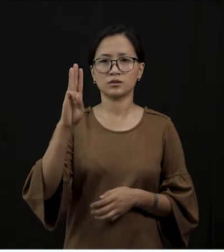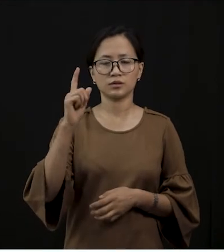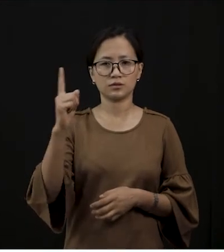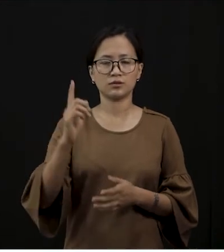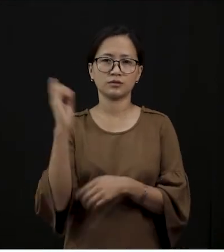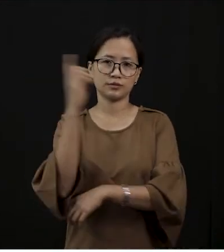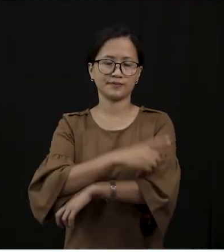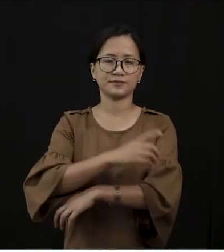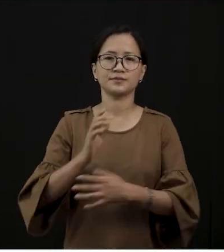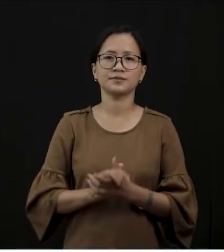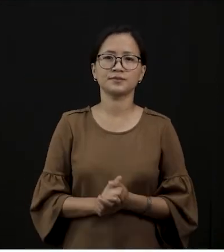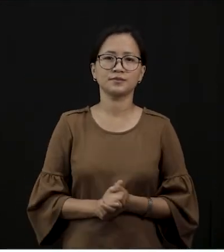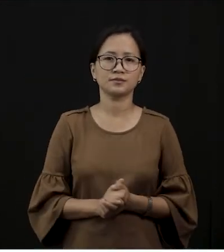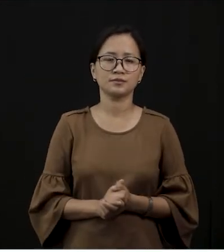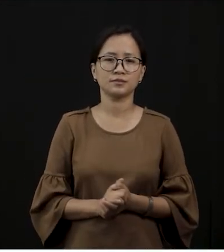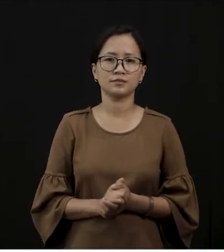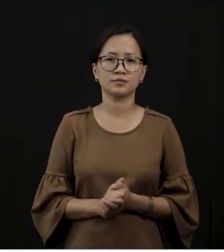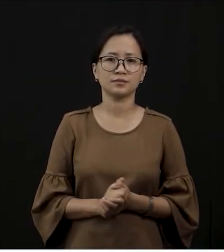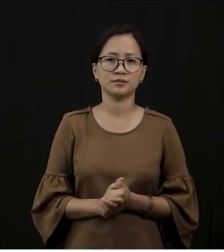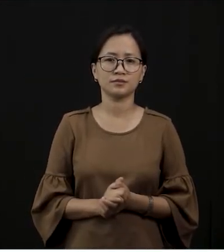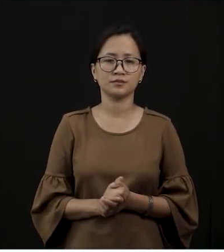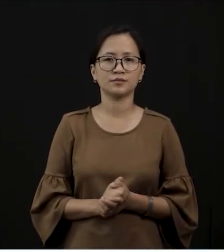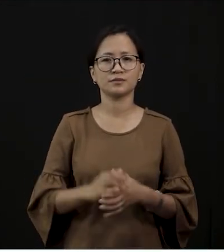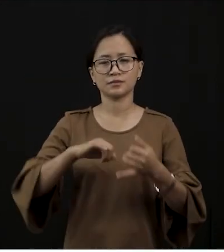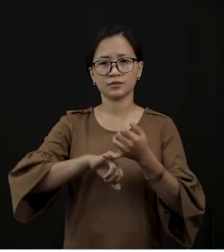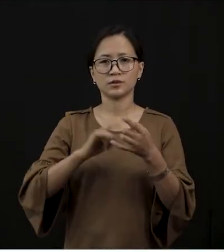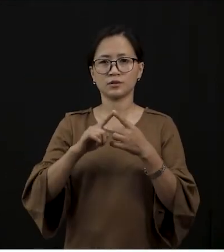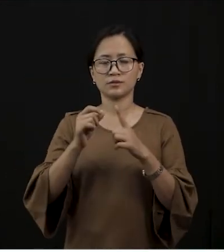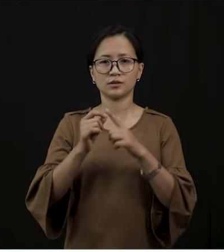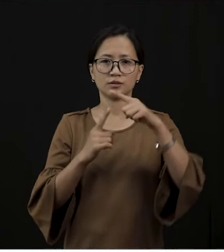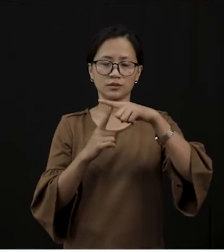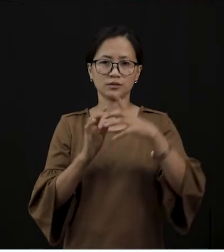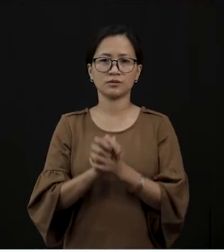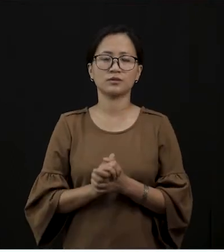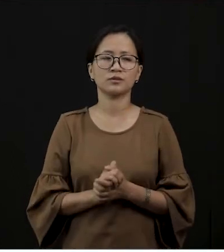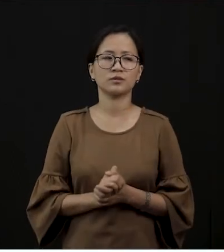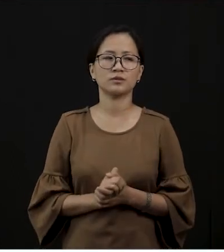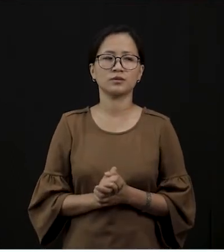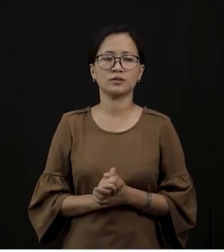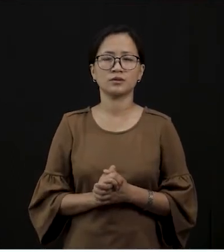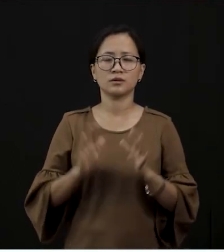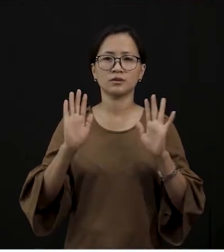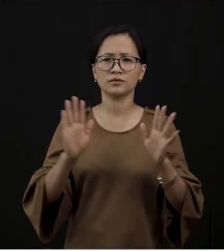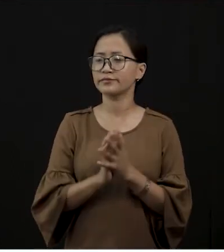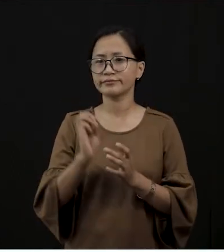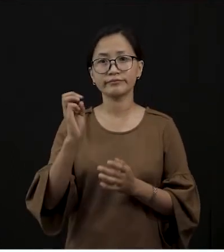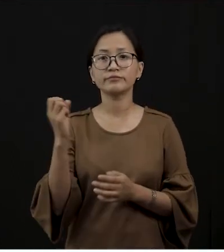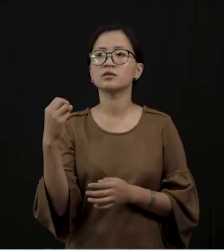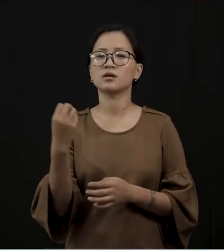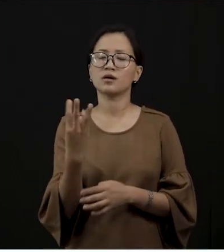31 days. This is September 2001. This month also having how many